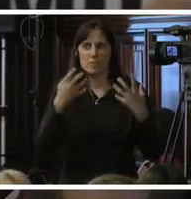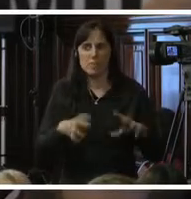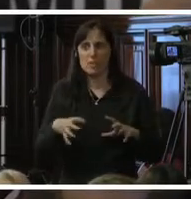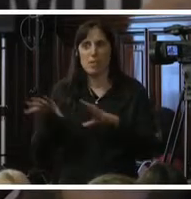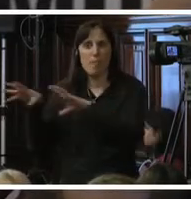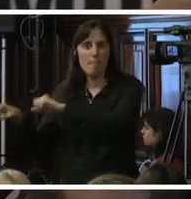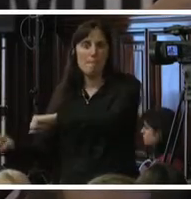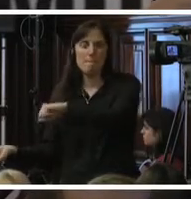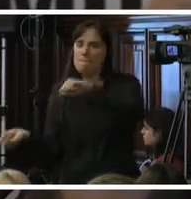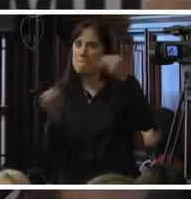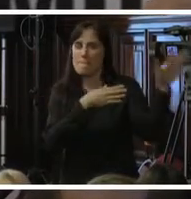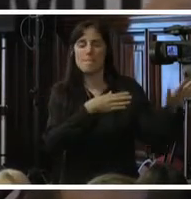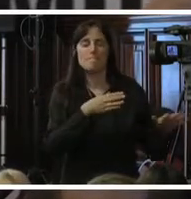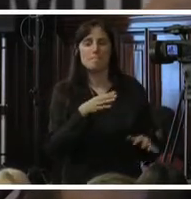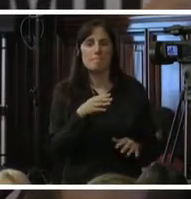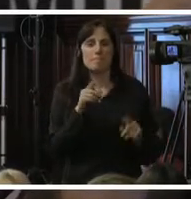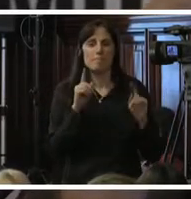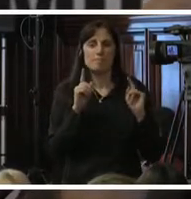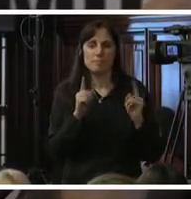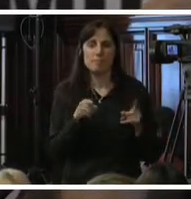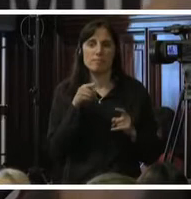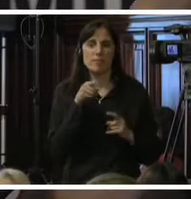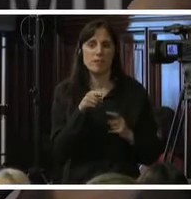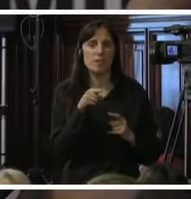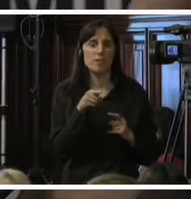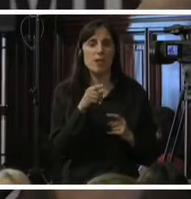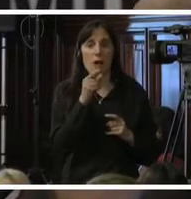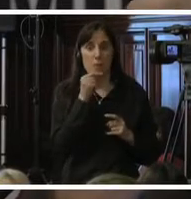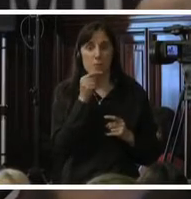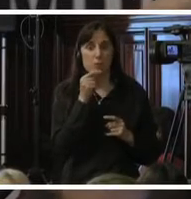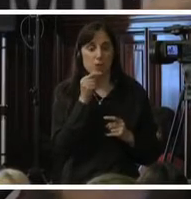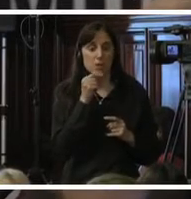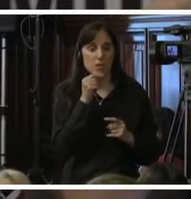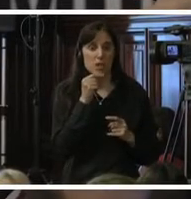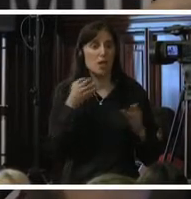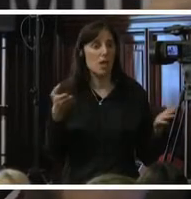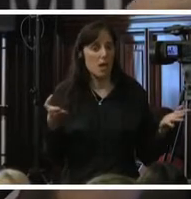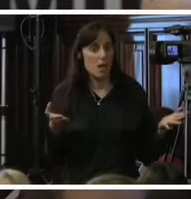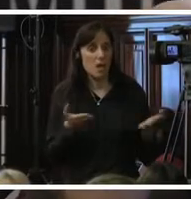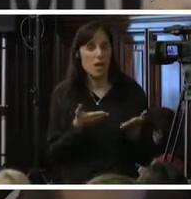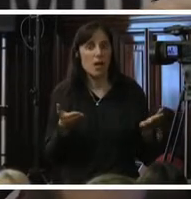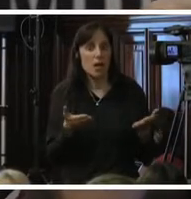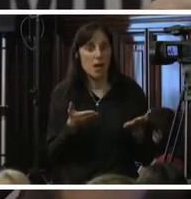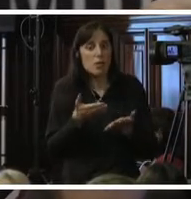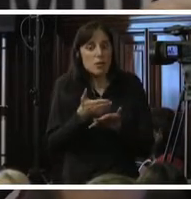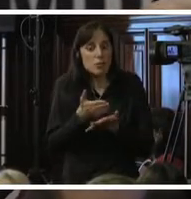police high command to agree with is whenever we would see an advert for asking